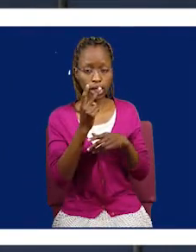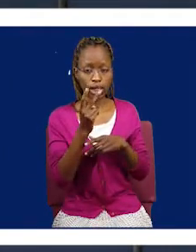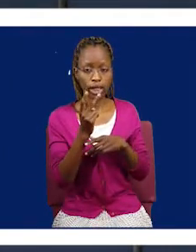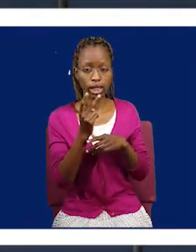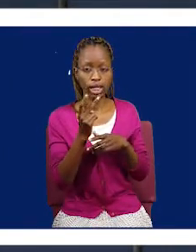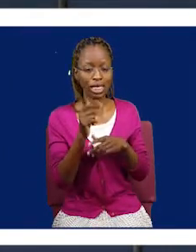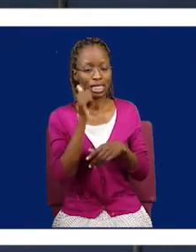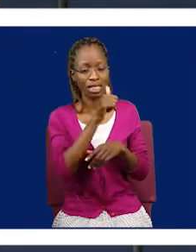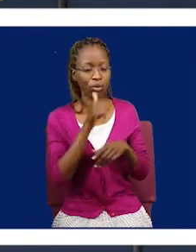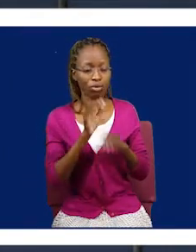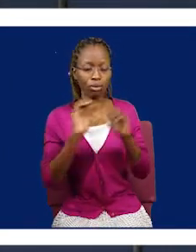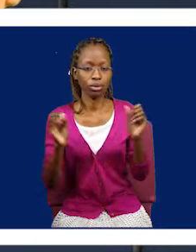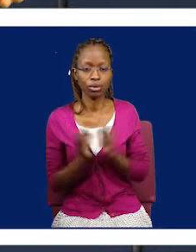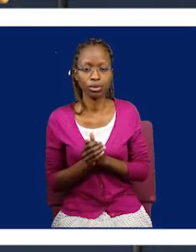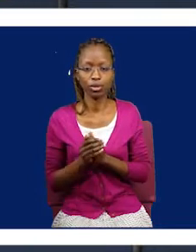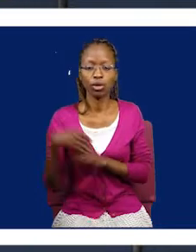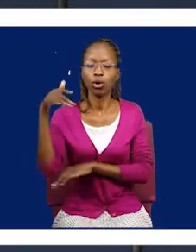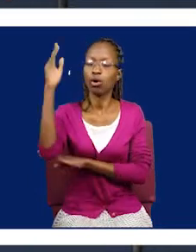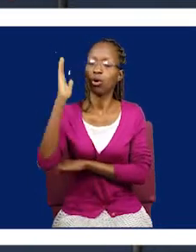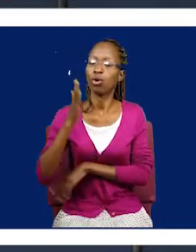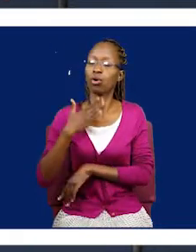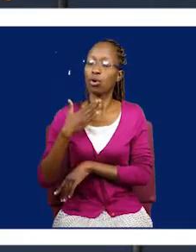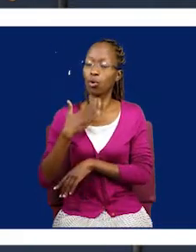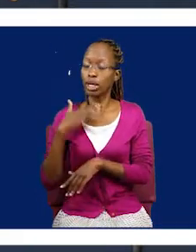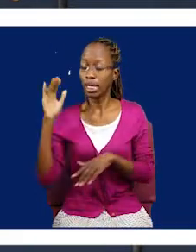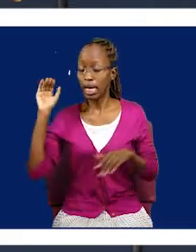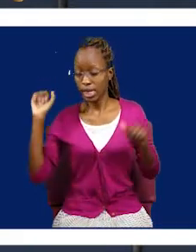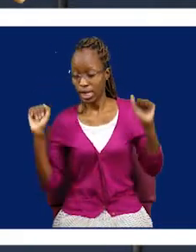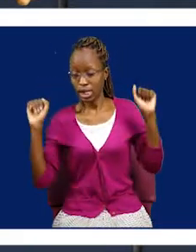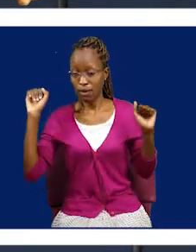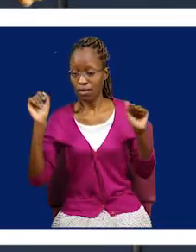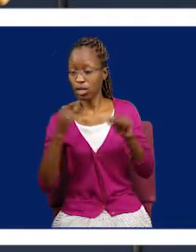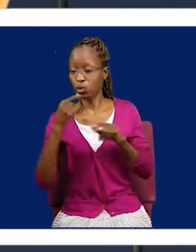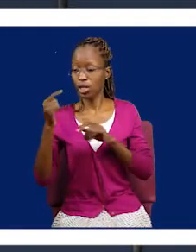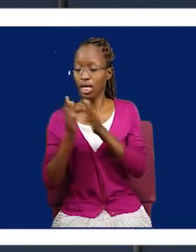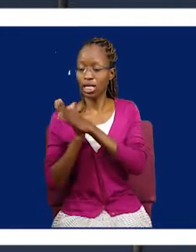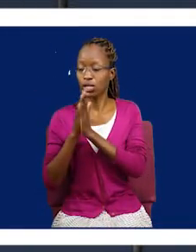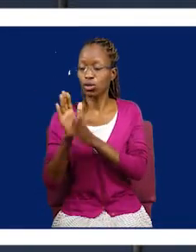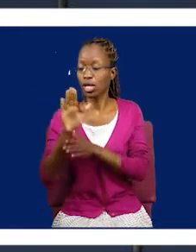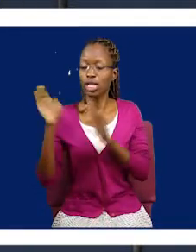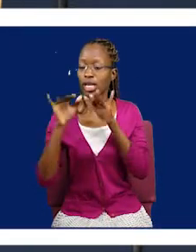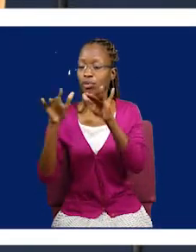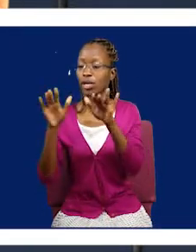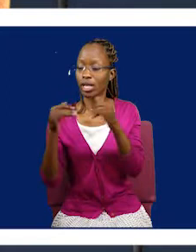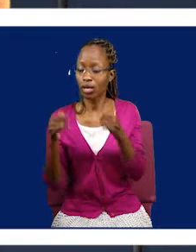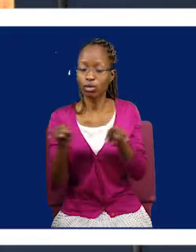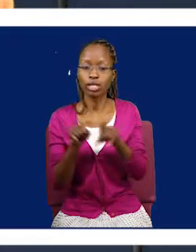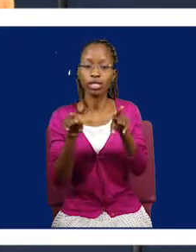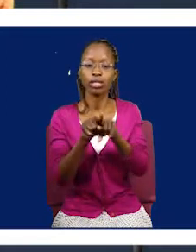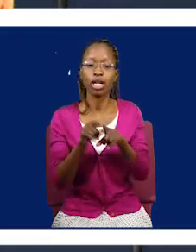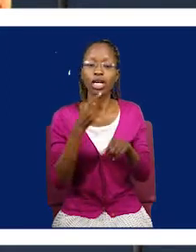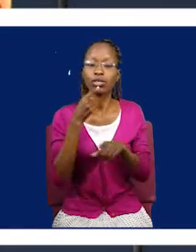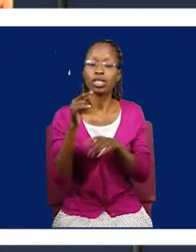no secrets. No secrets. God wanted the shepherds to tell their story. And